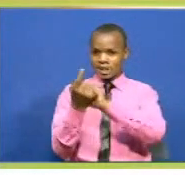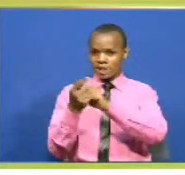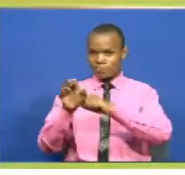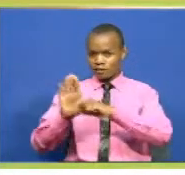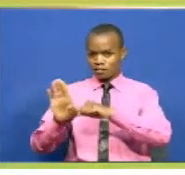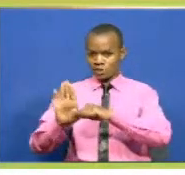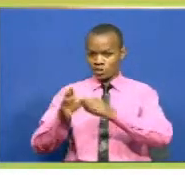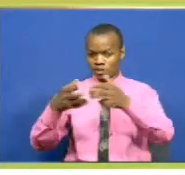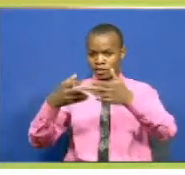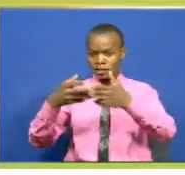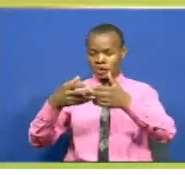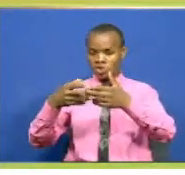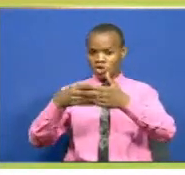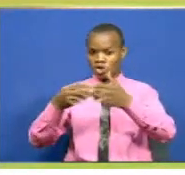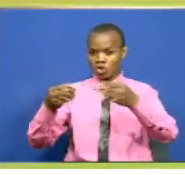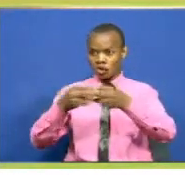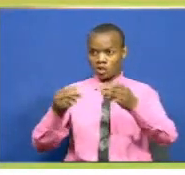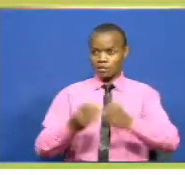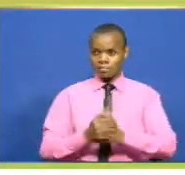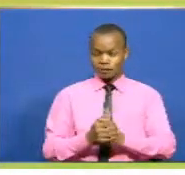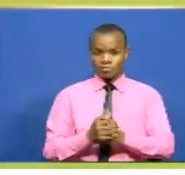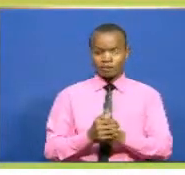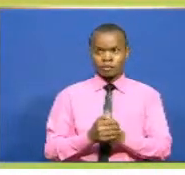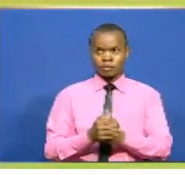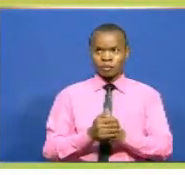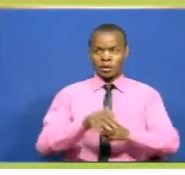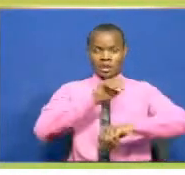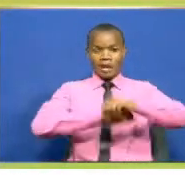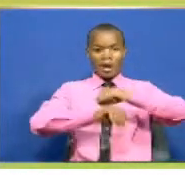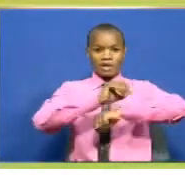$11 billion. Through the activity of